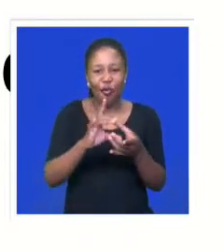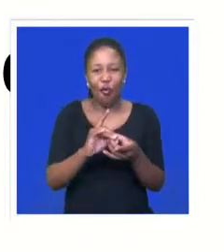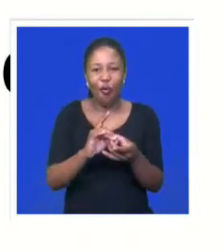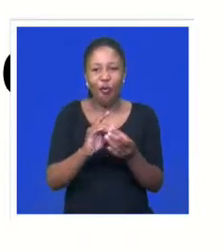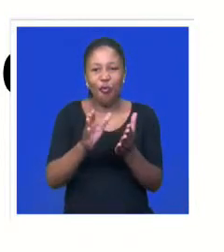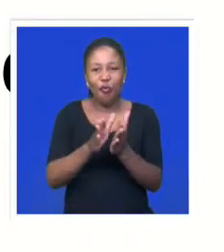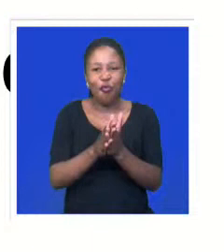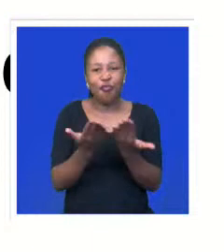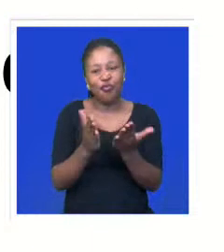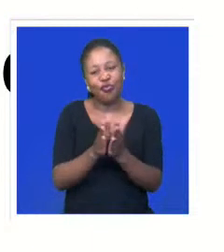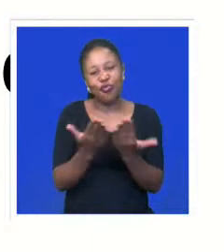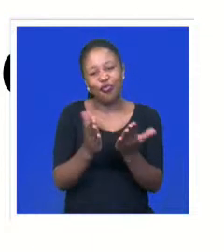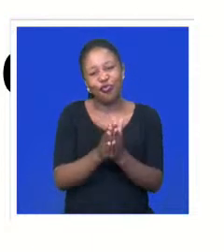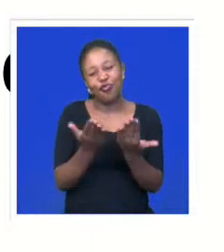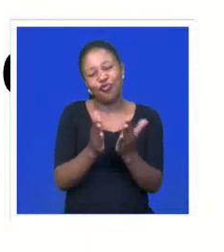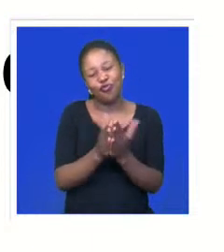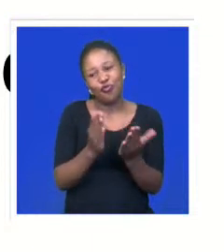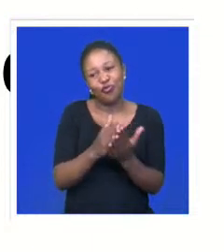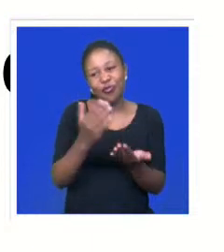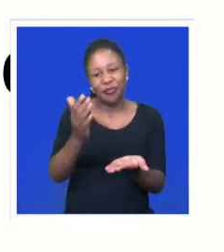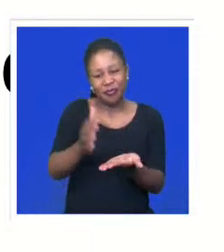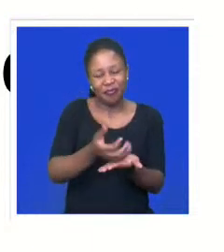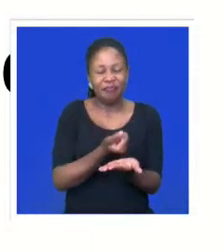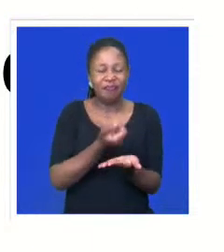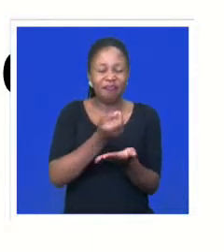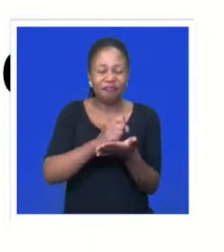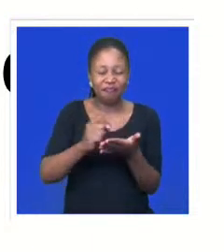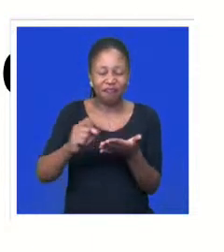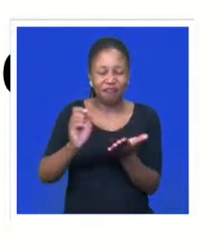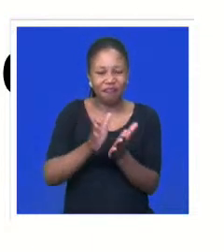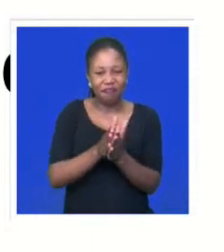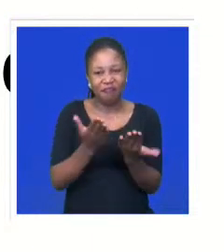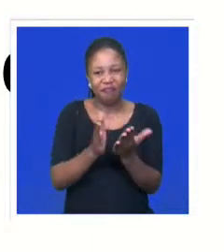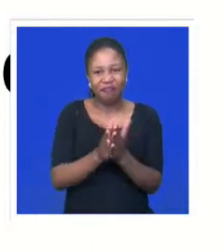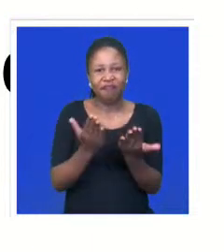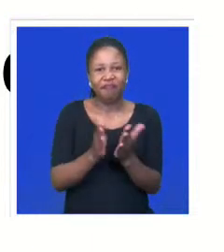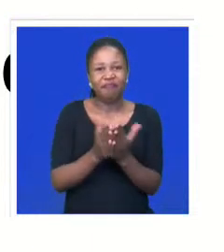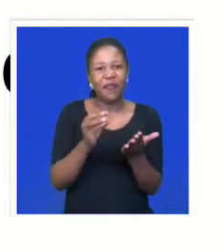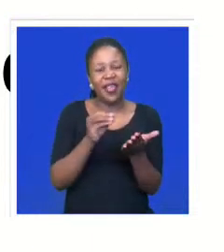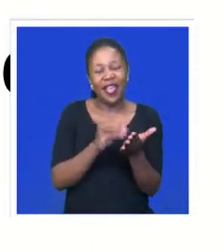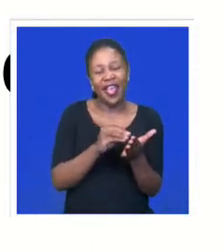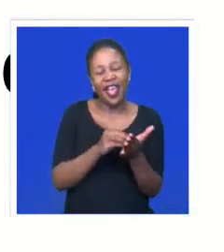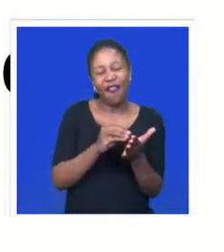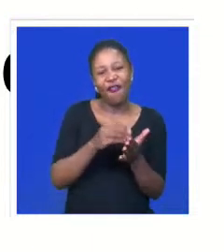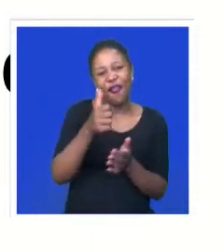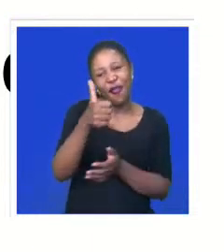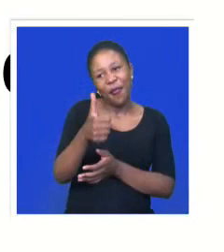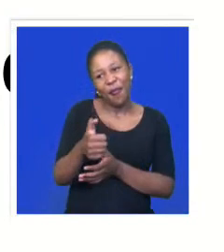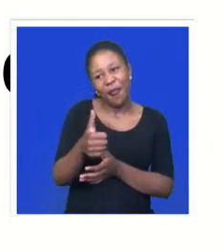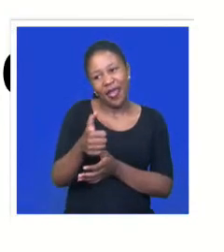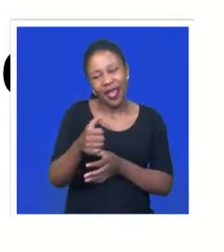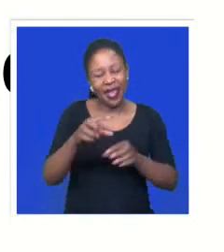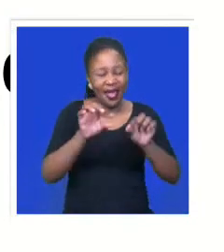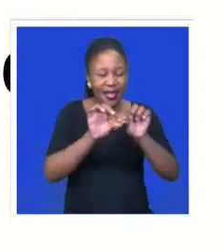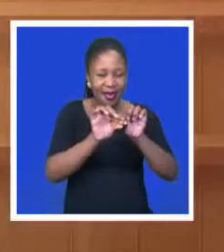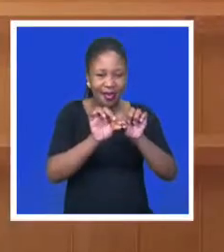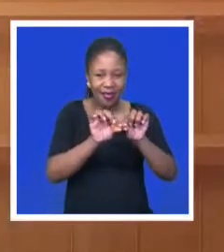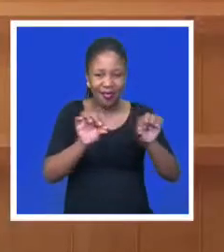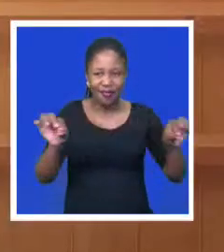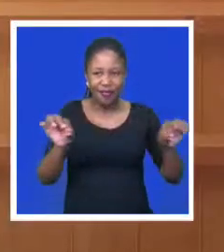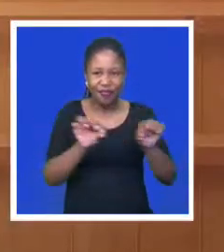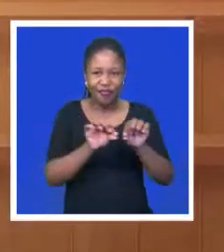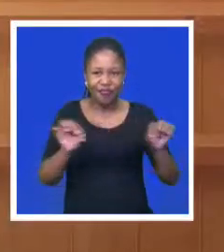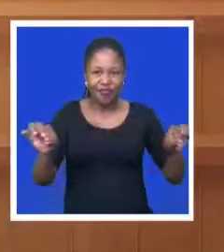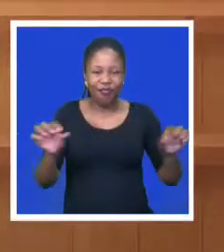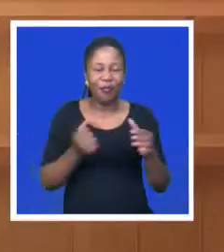forgotten to tell you to bring them? As a learner, I think you have brought them. Your exercise book, your ruler, to draw at